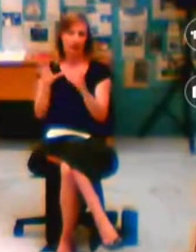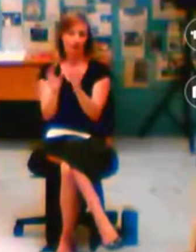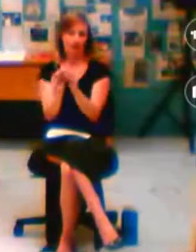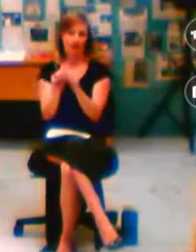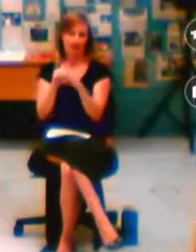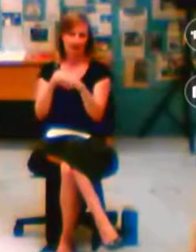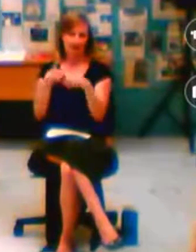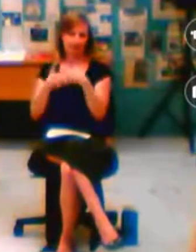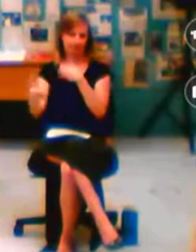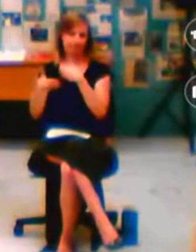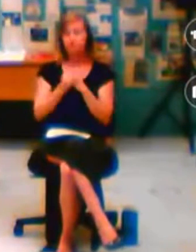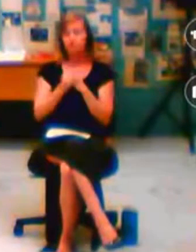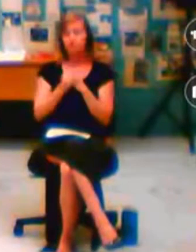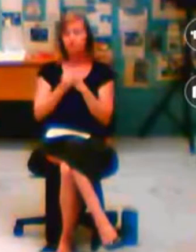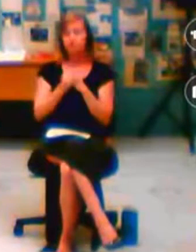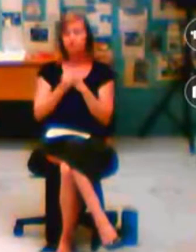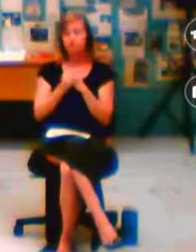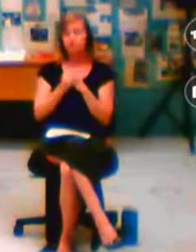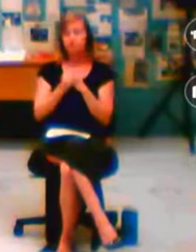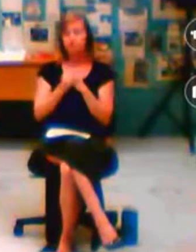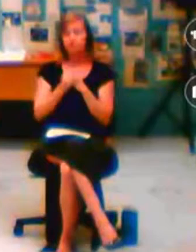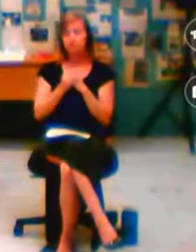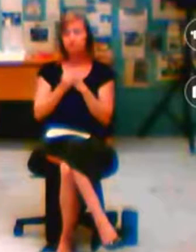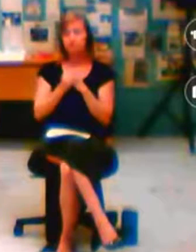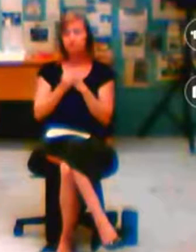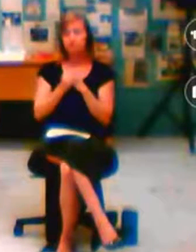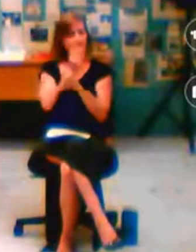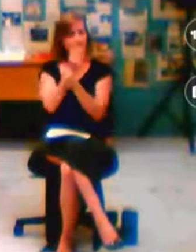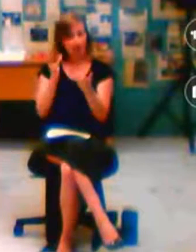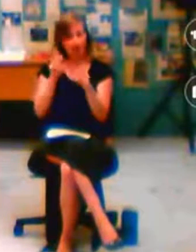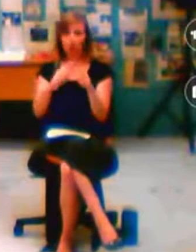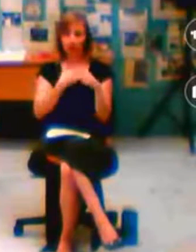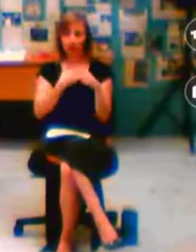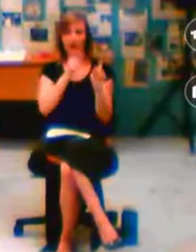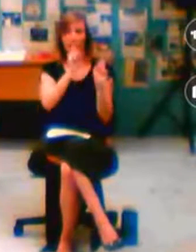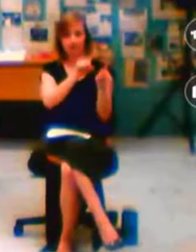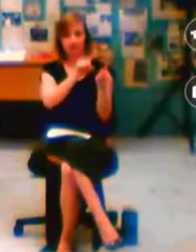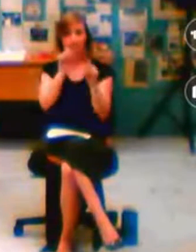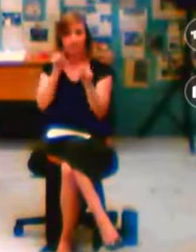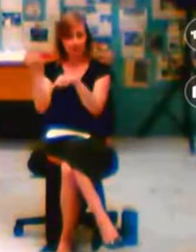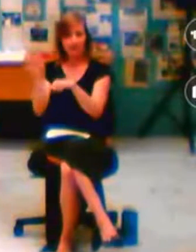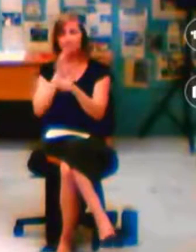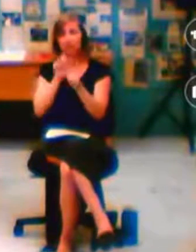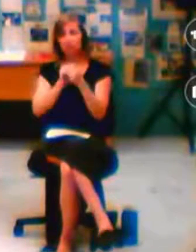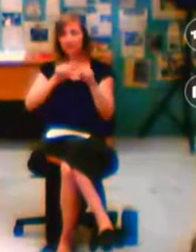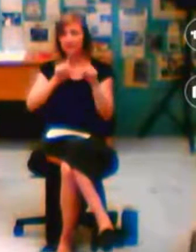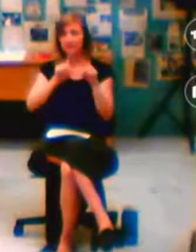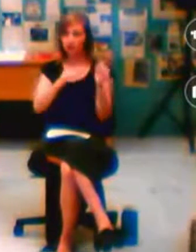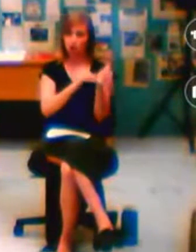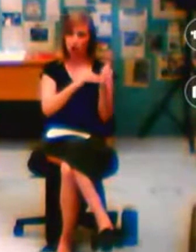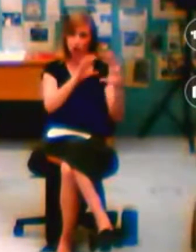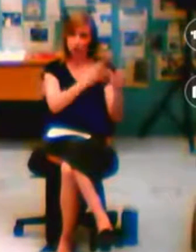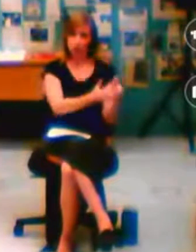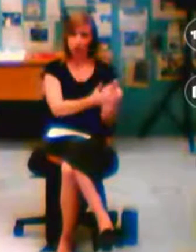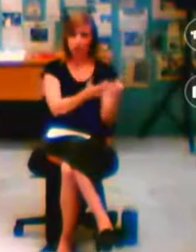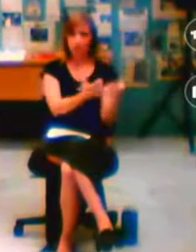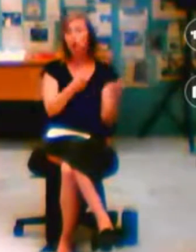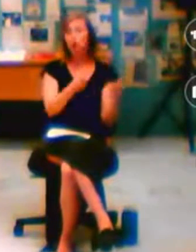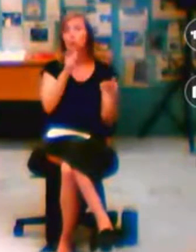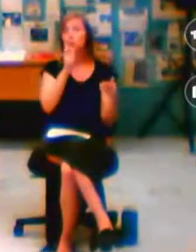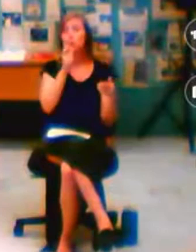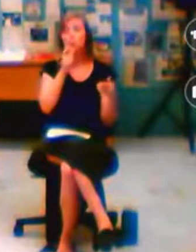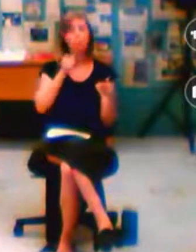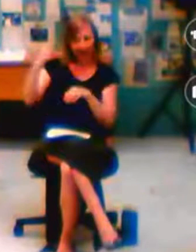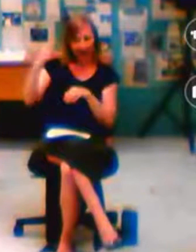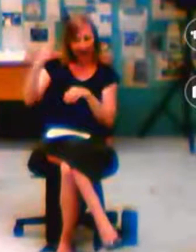having a pro and con debate at their annual meeting in September, at which point the doctors from our Colorado Medical Society will